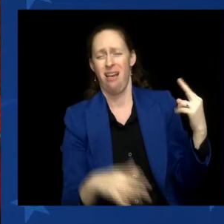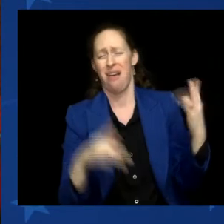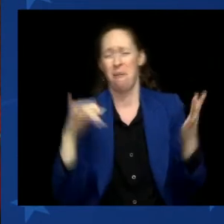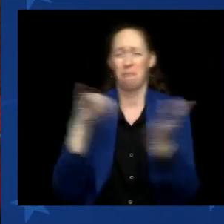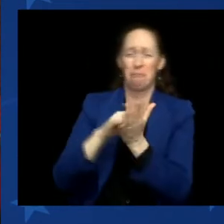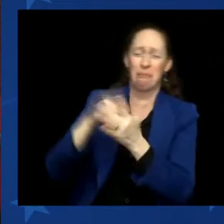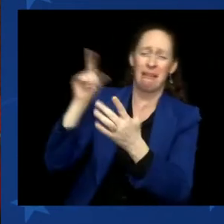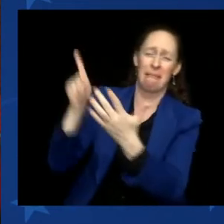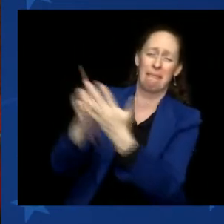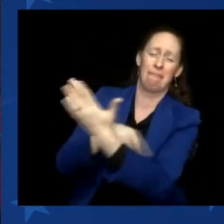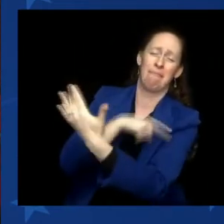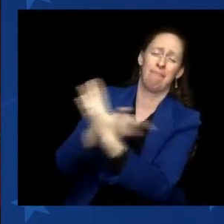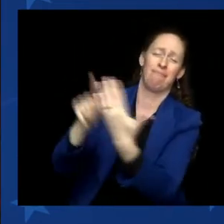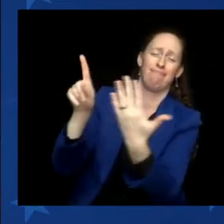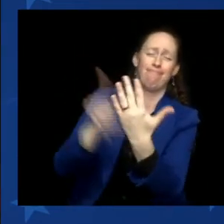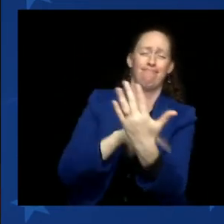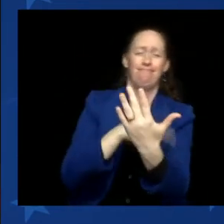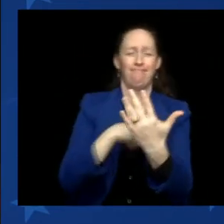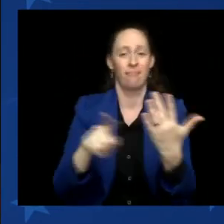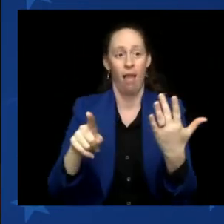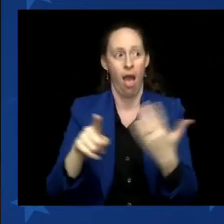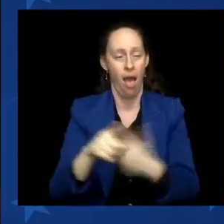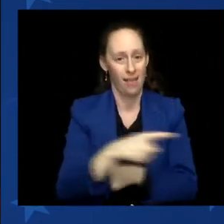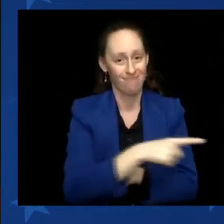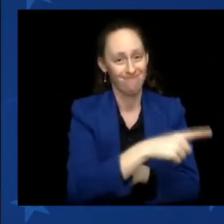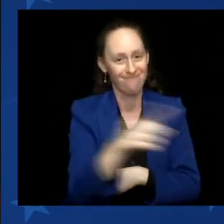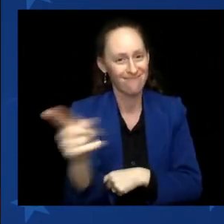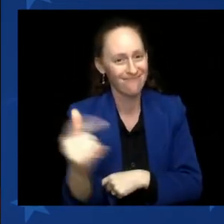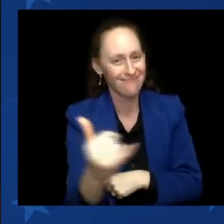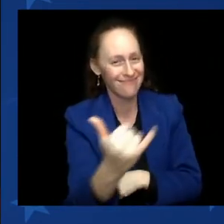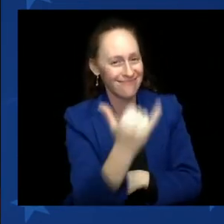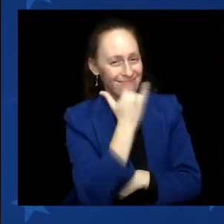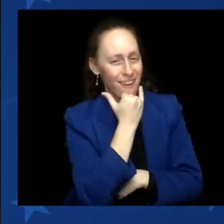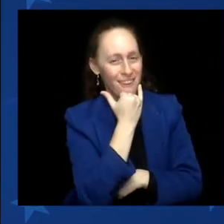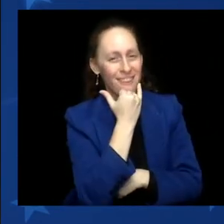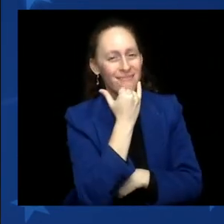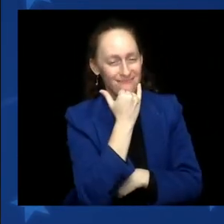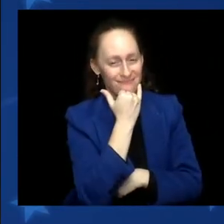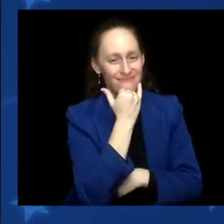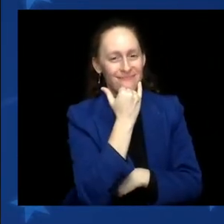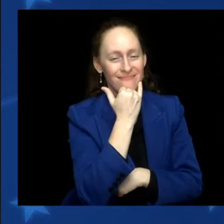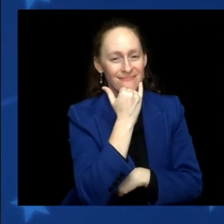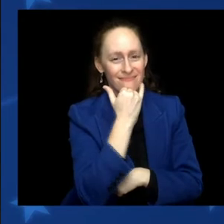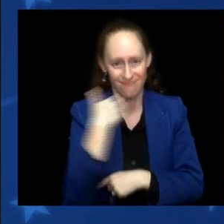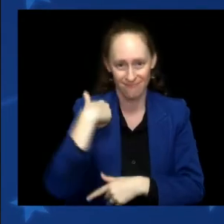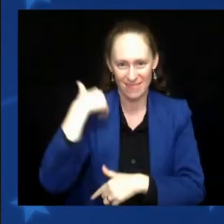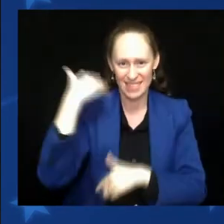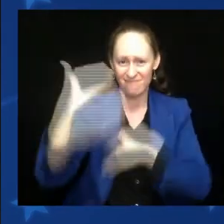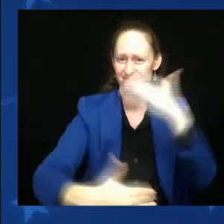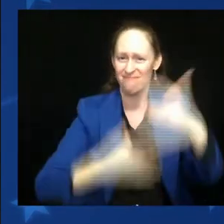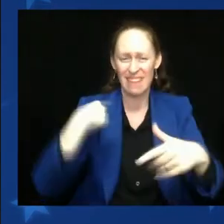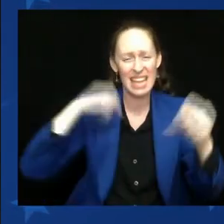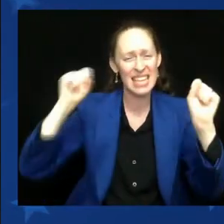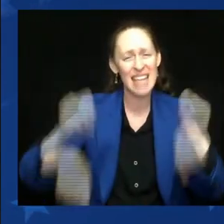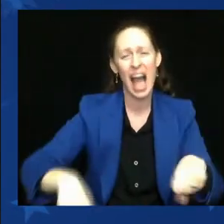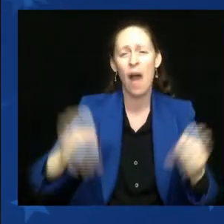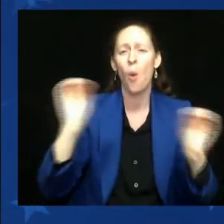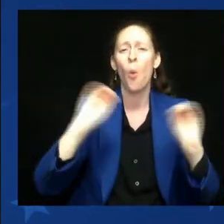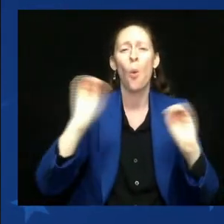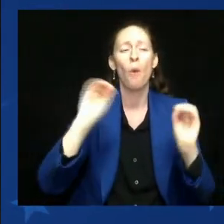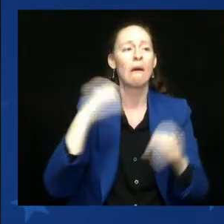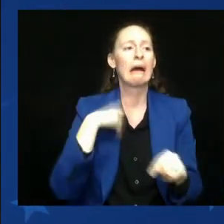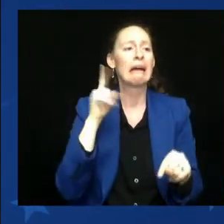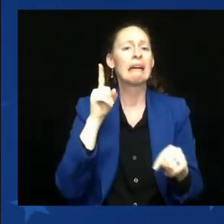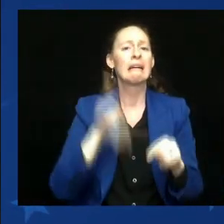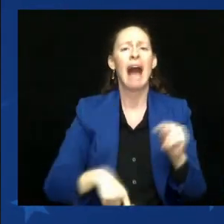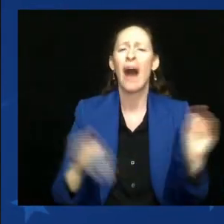America cannot do, not a single thing beyond our capacity if we do it together. It's never easy, but